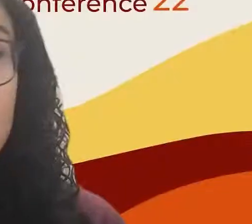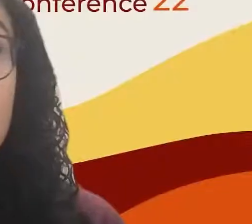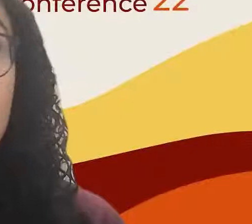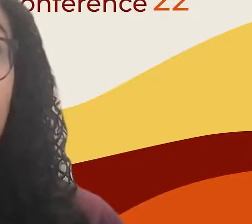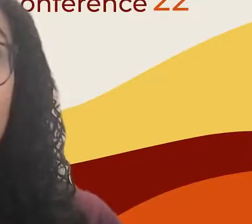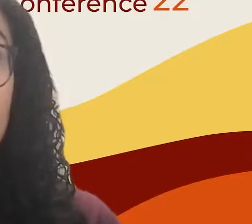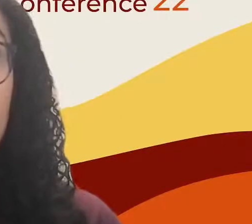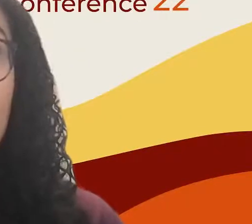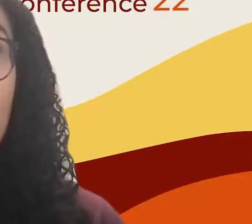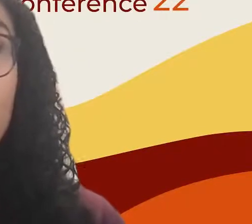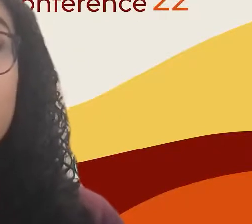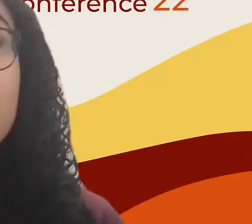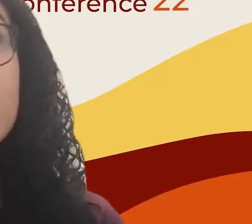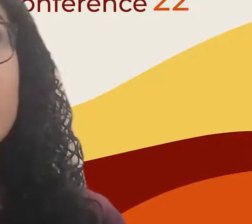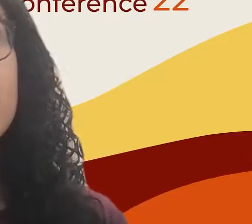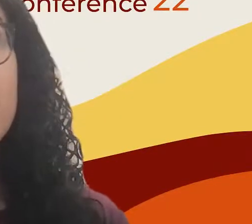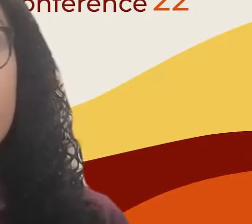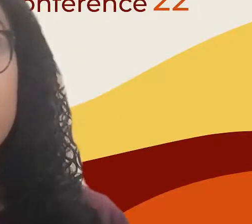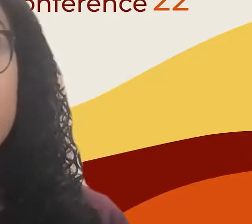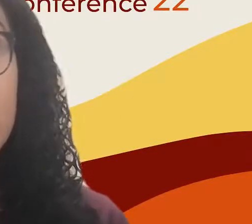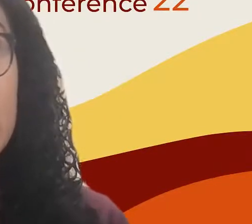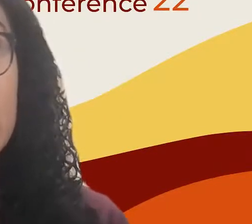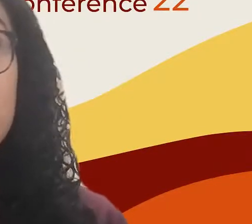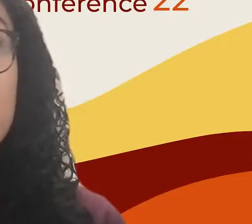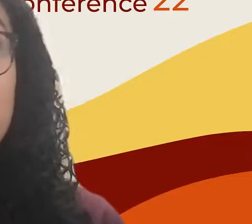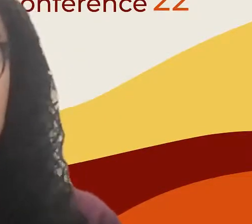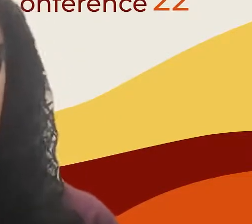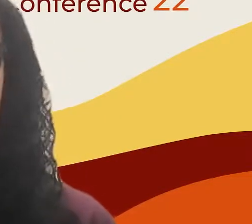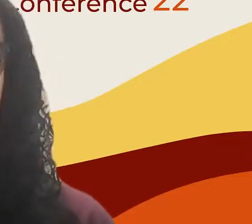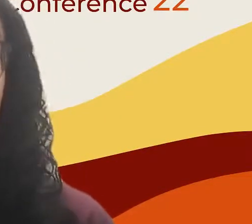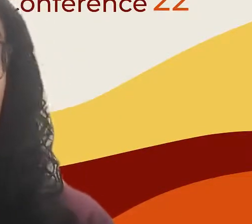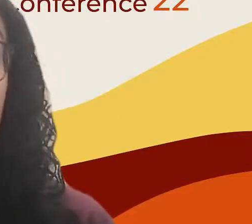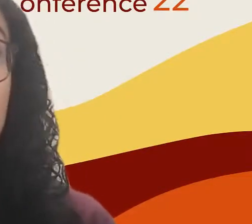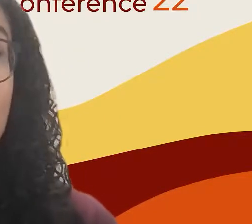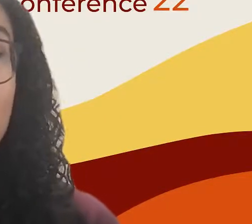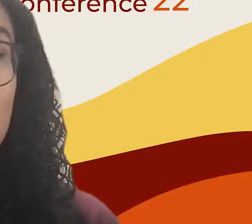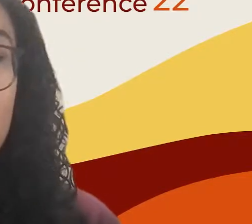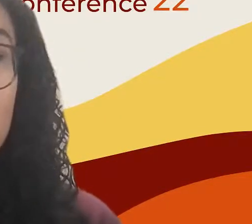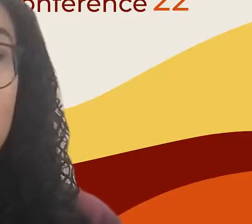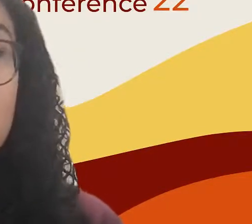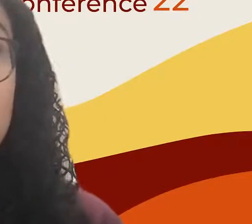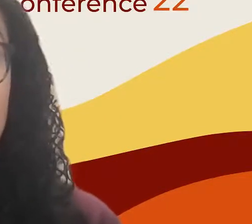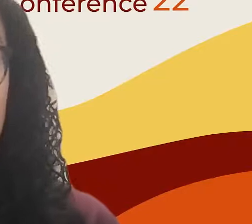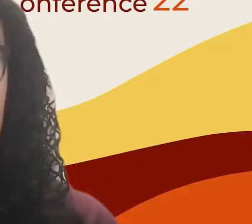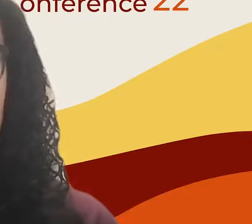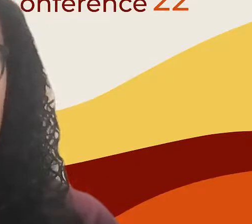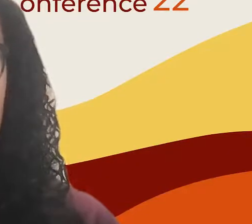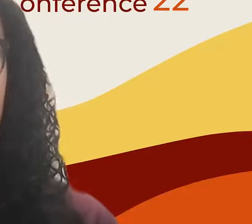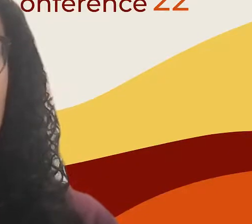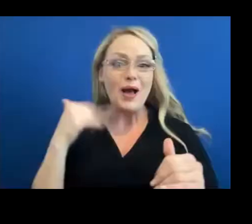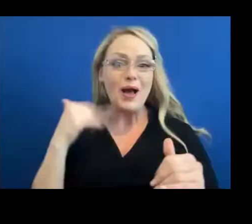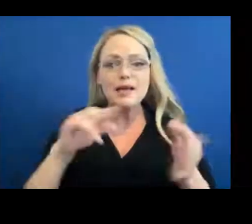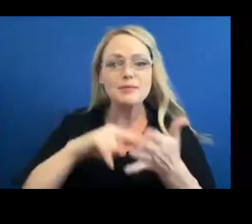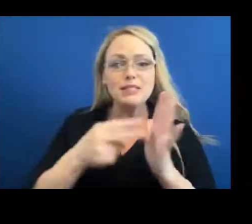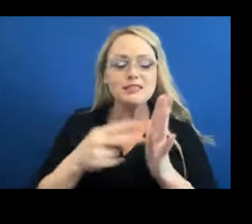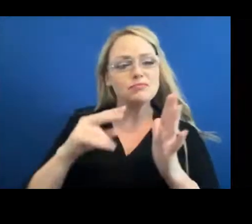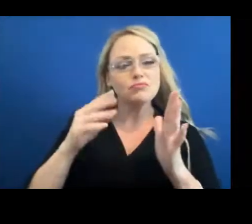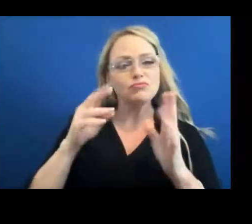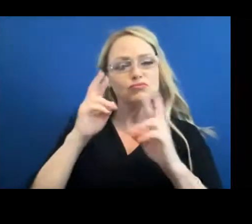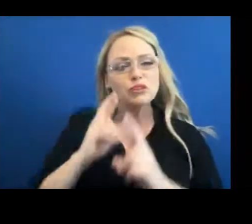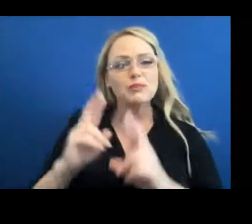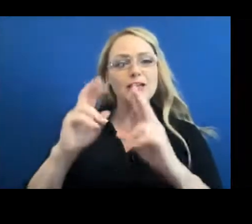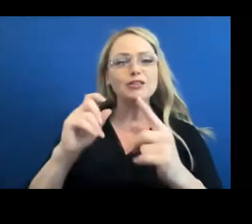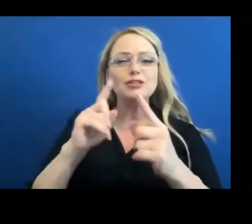woman, it is my honor to offer a whakatapu-tapu, a traditional acknowledgement and expression of respect to ground this